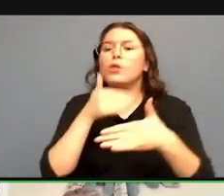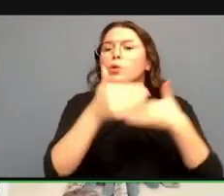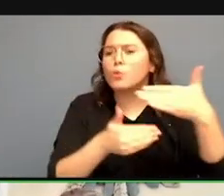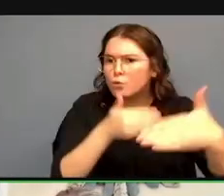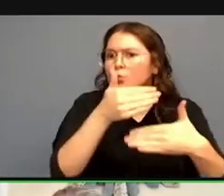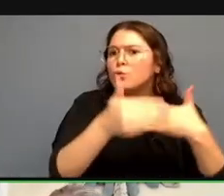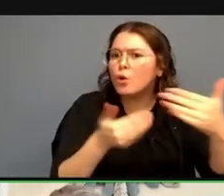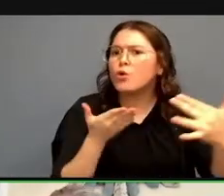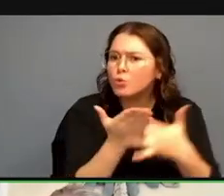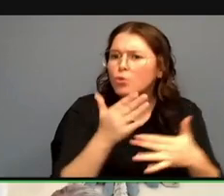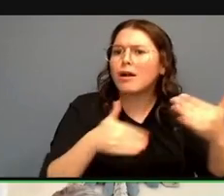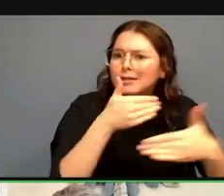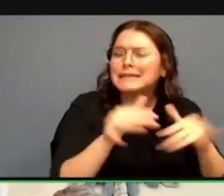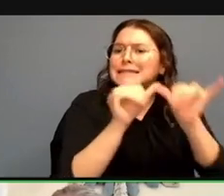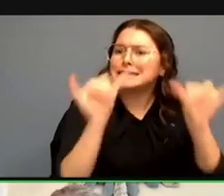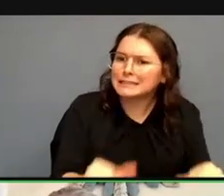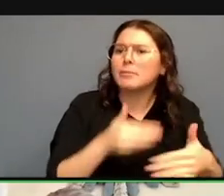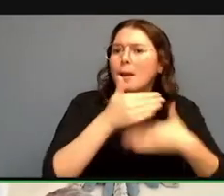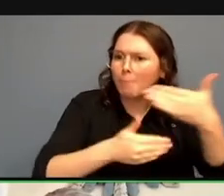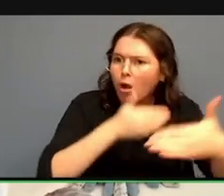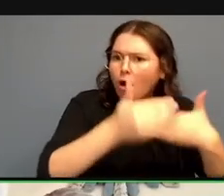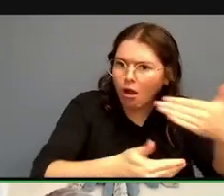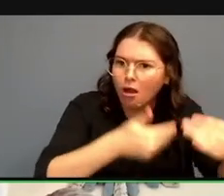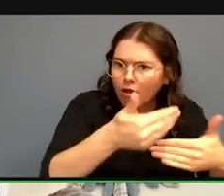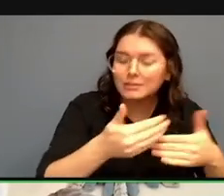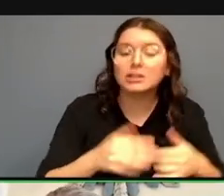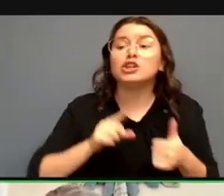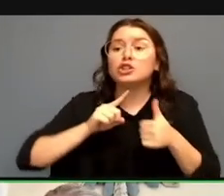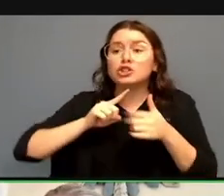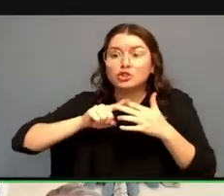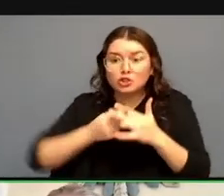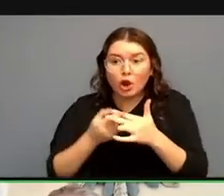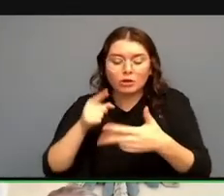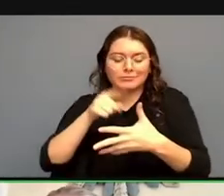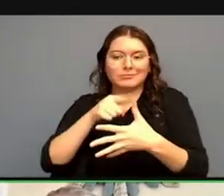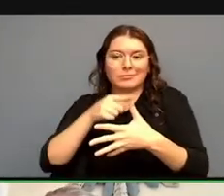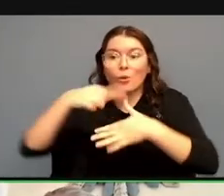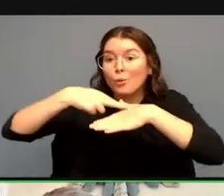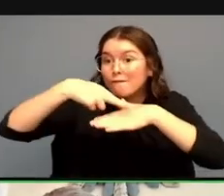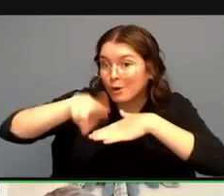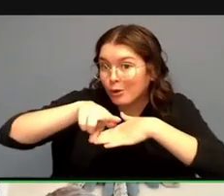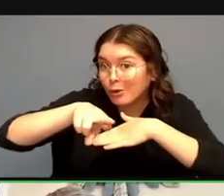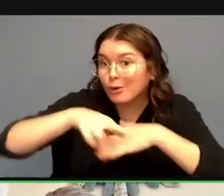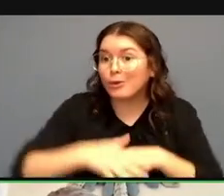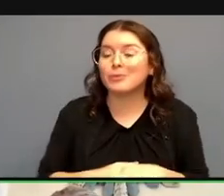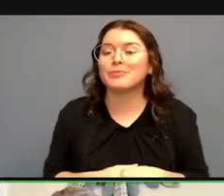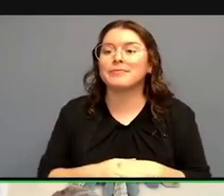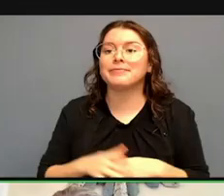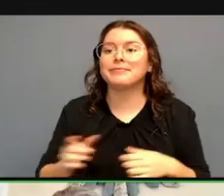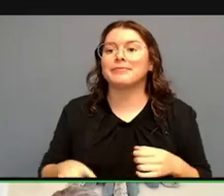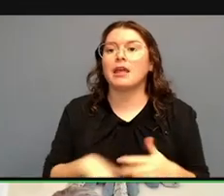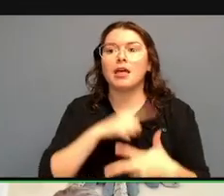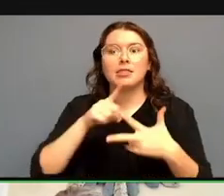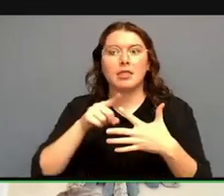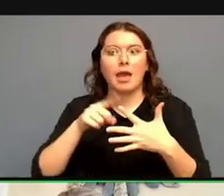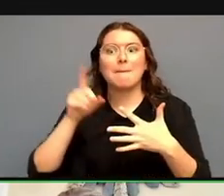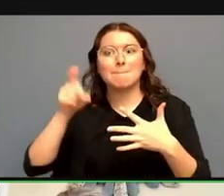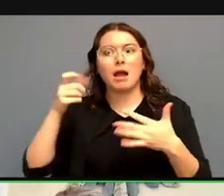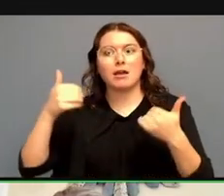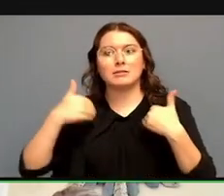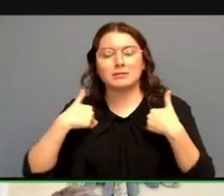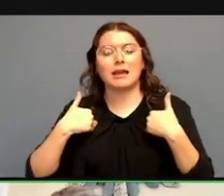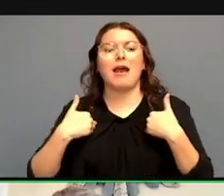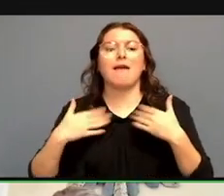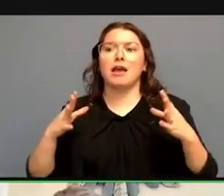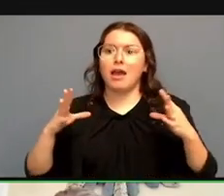very systematic process. It starts with a referral, and then there has to be consent